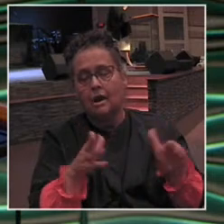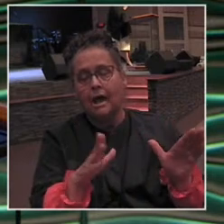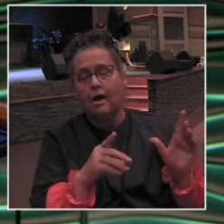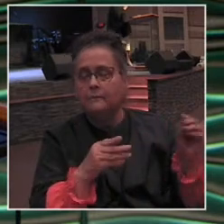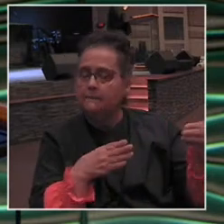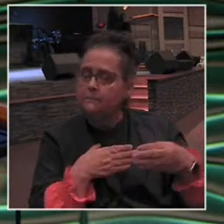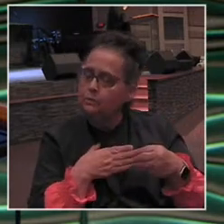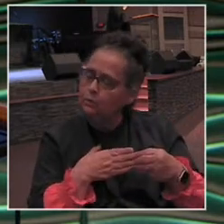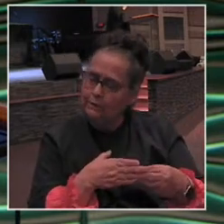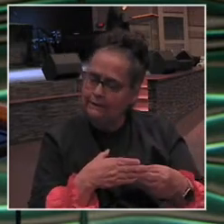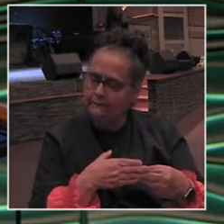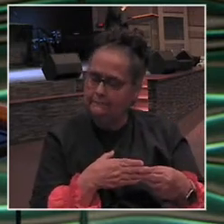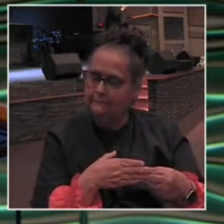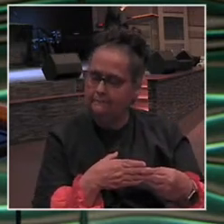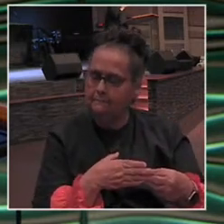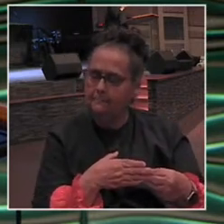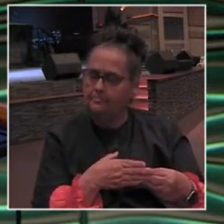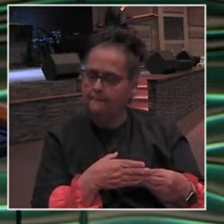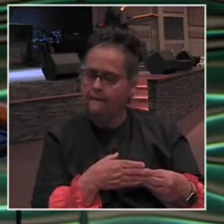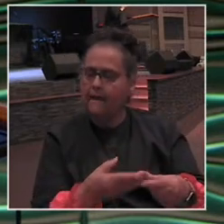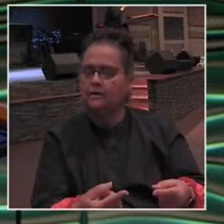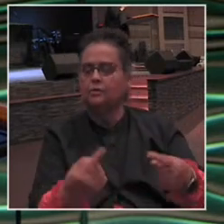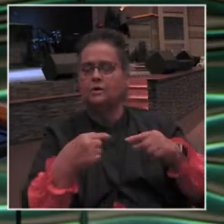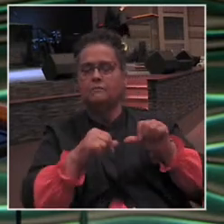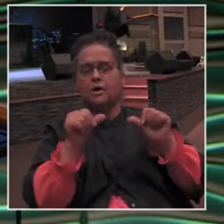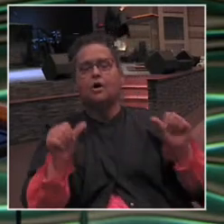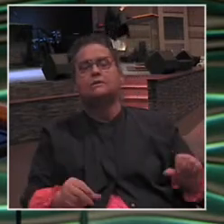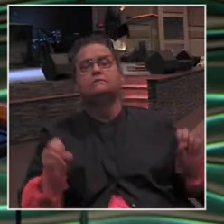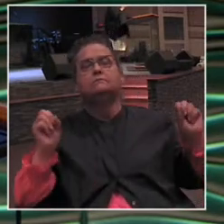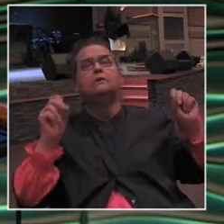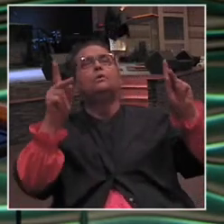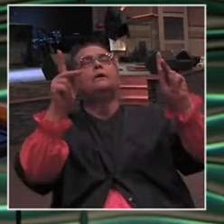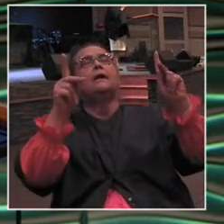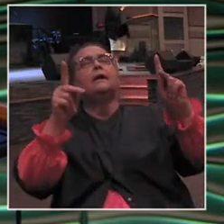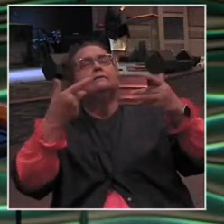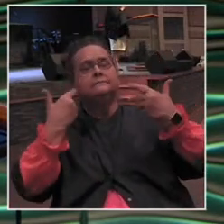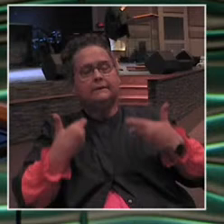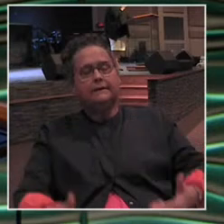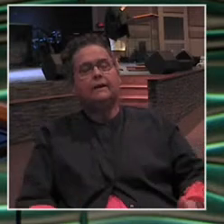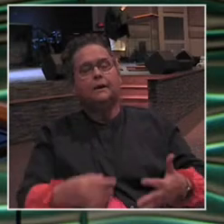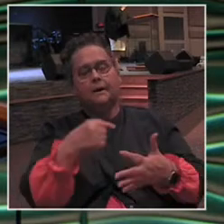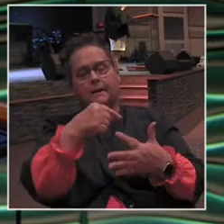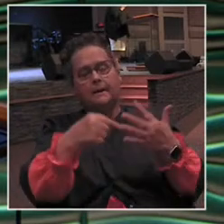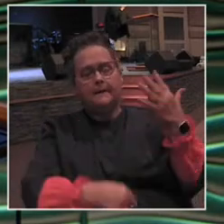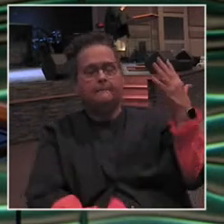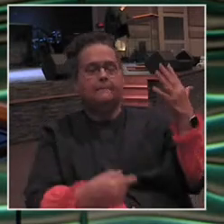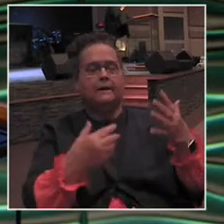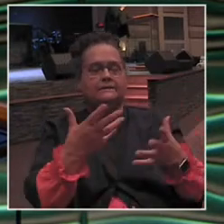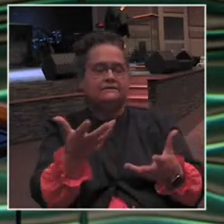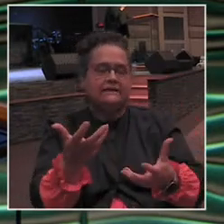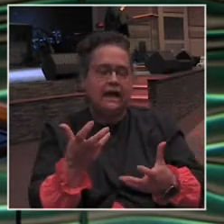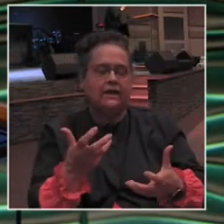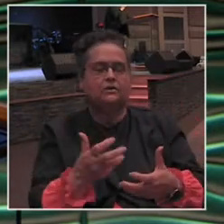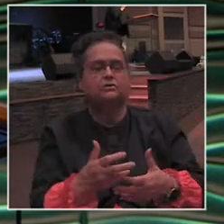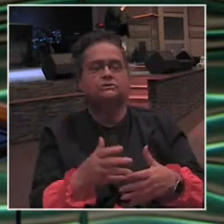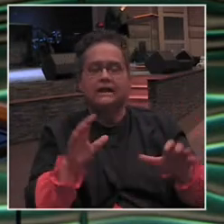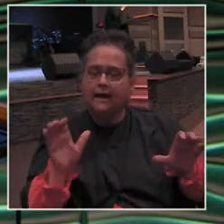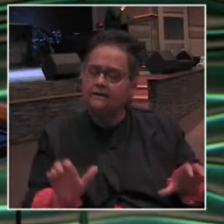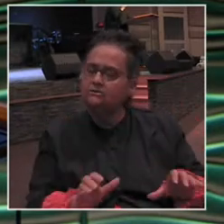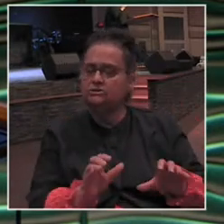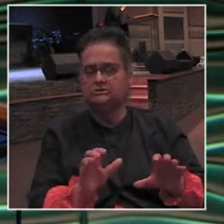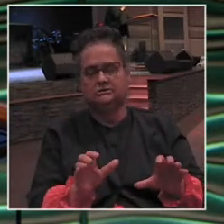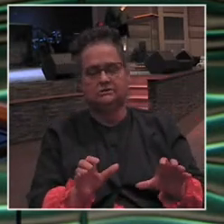to direct me. I had to come up to an altar and tell him, "Okay, God, here are my ideas, desires, and